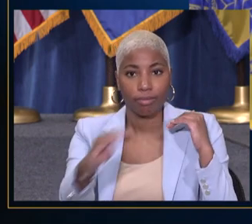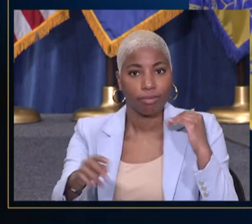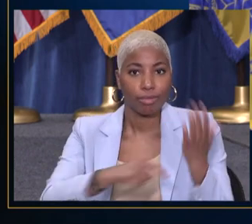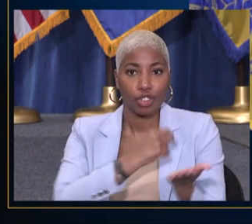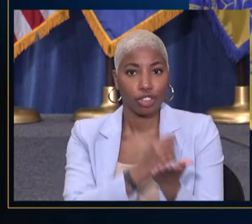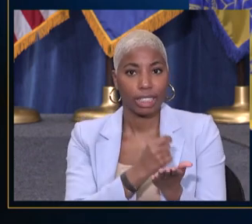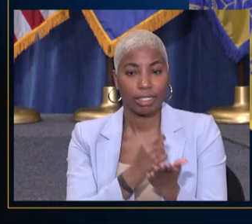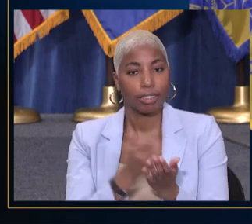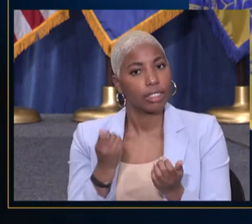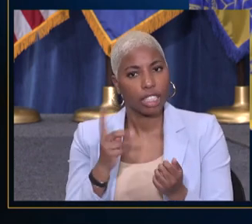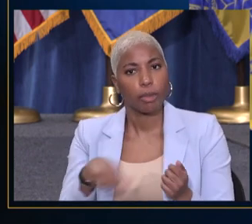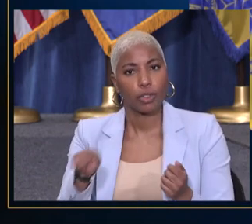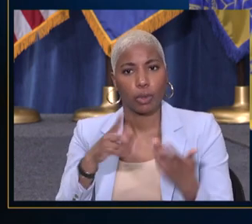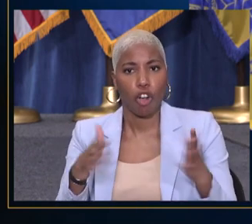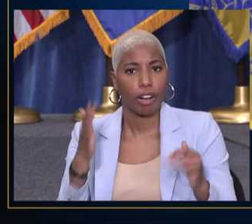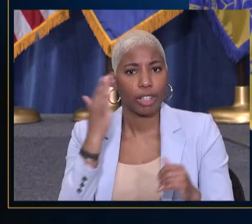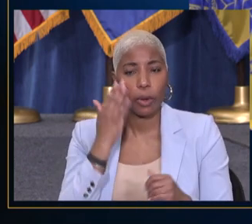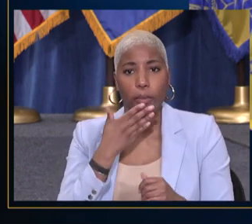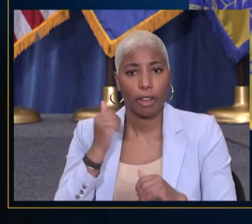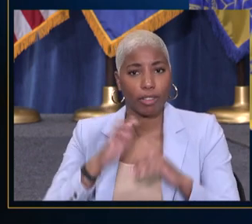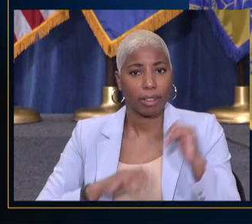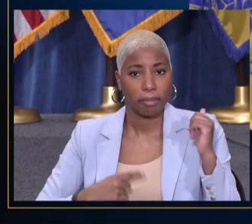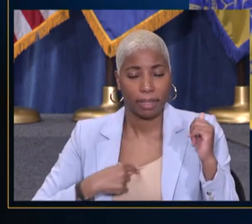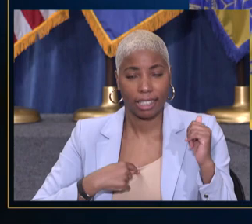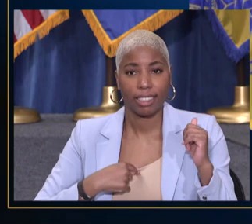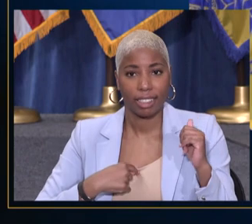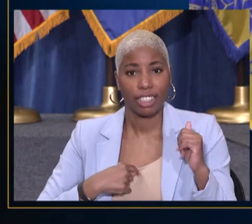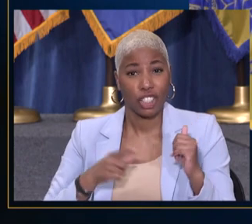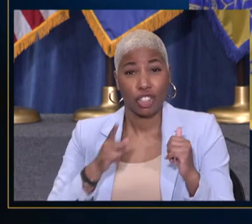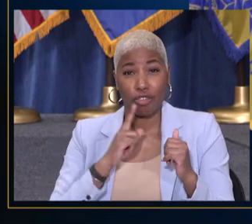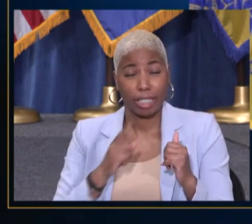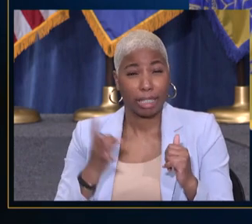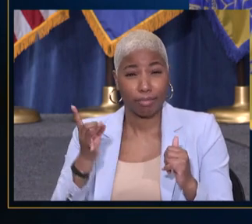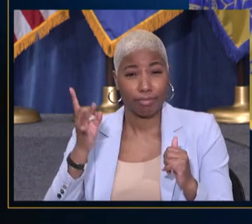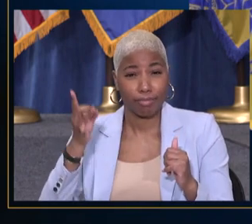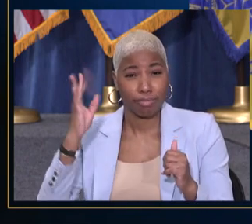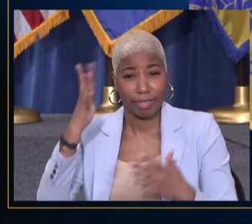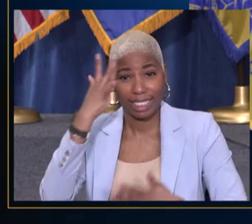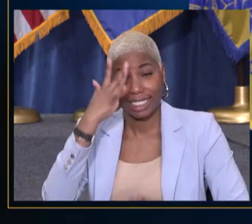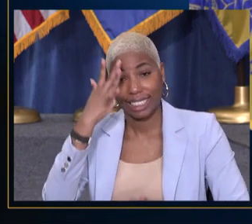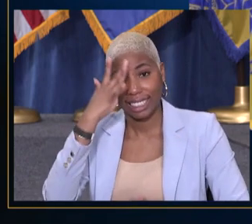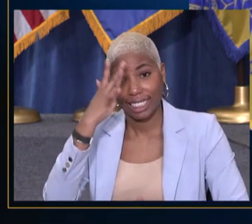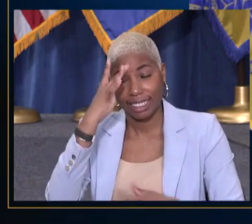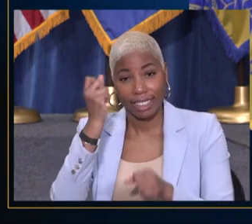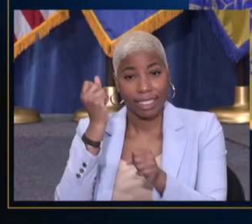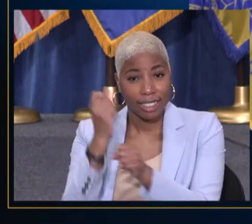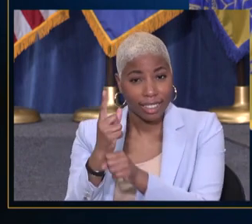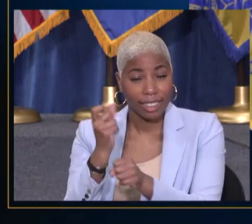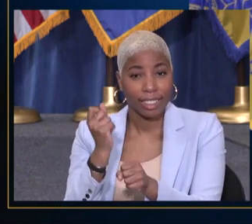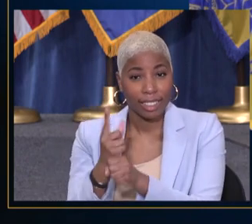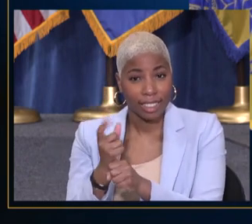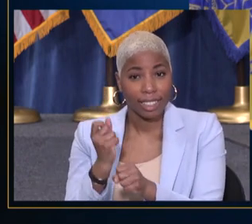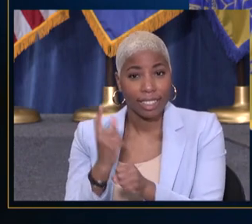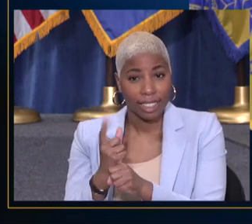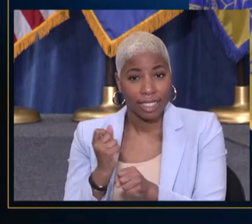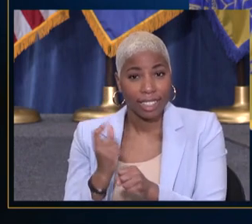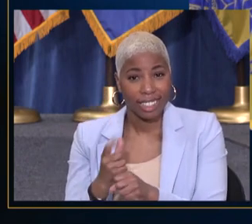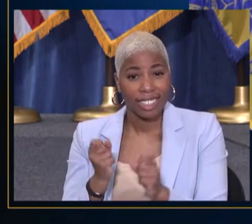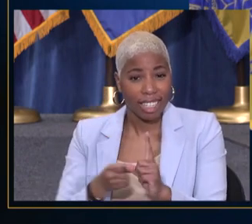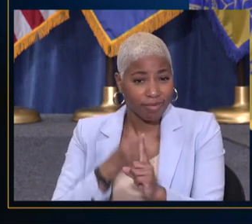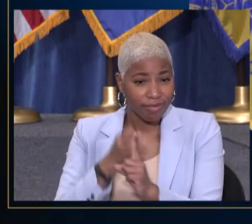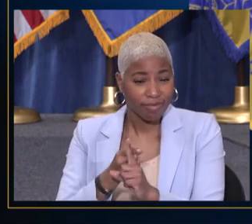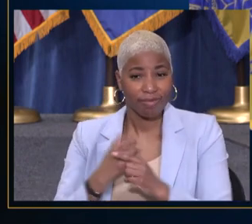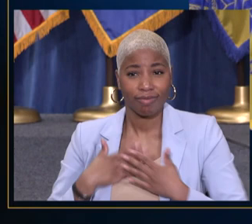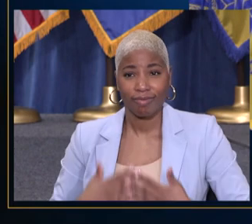than I do. But this is a devastating disease. Year after year after year, it is disabling, it is